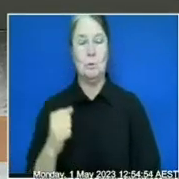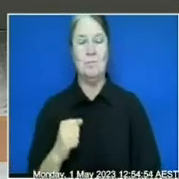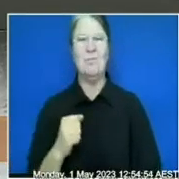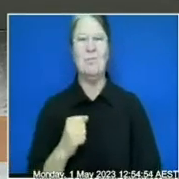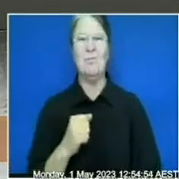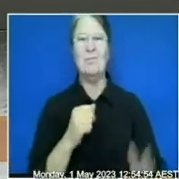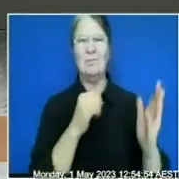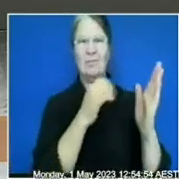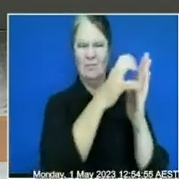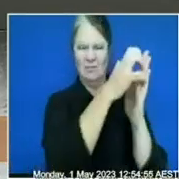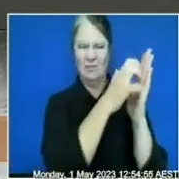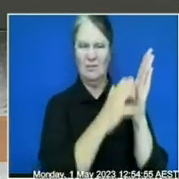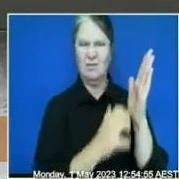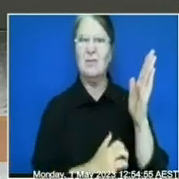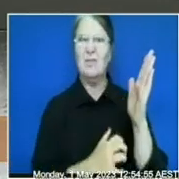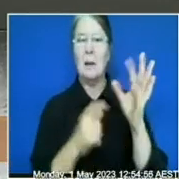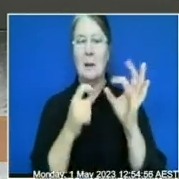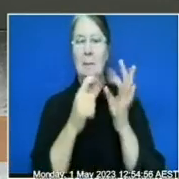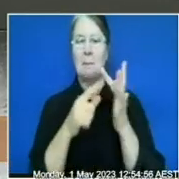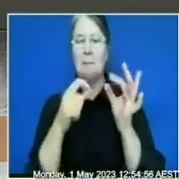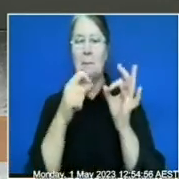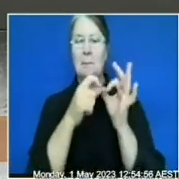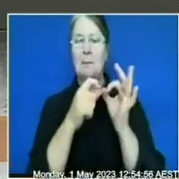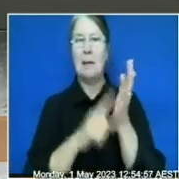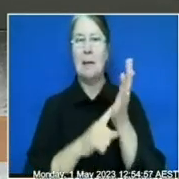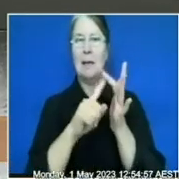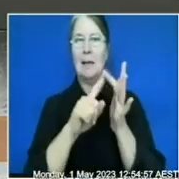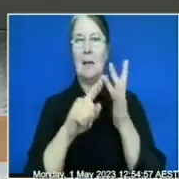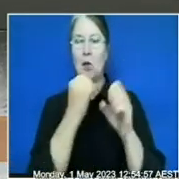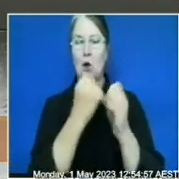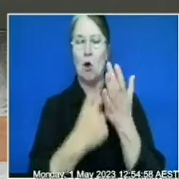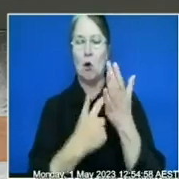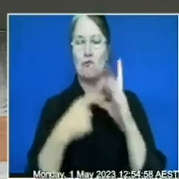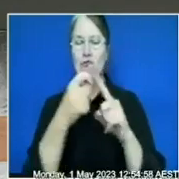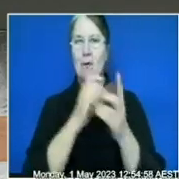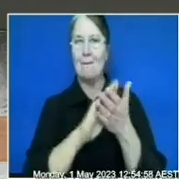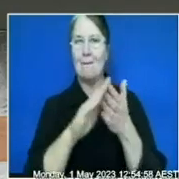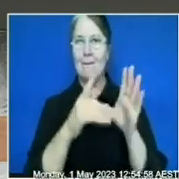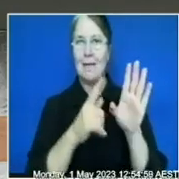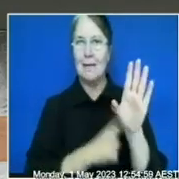from Exhibits 2.1.3 through to